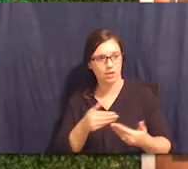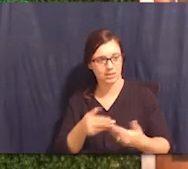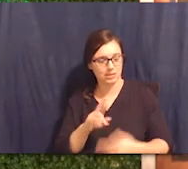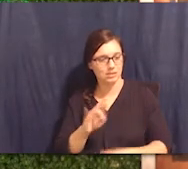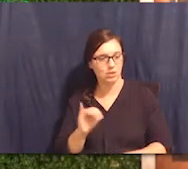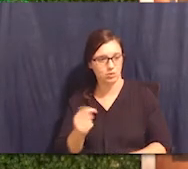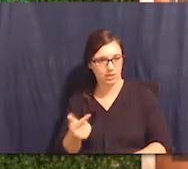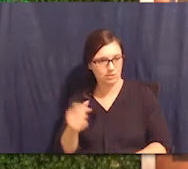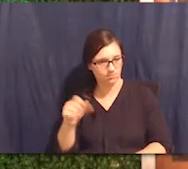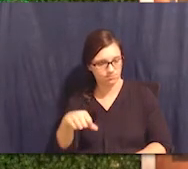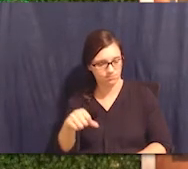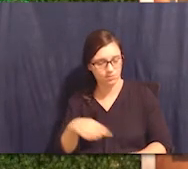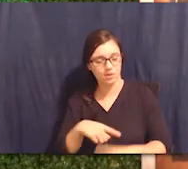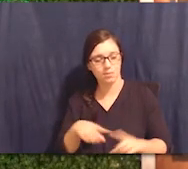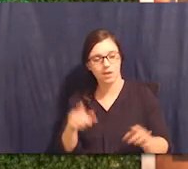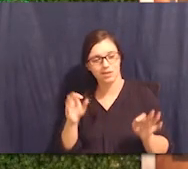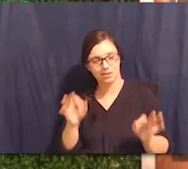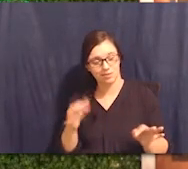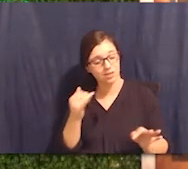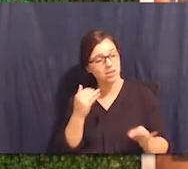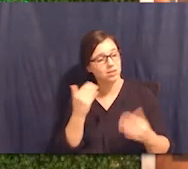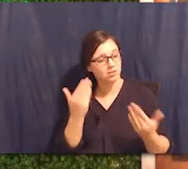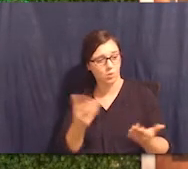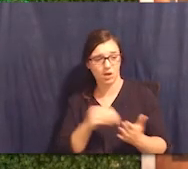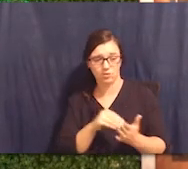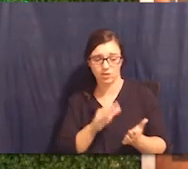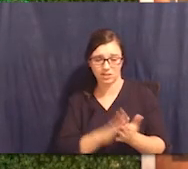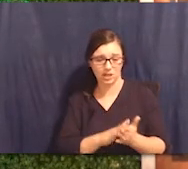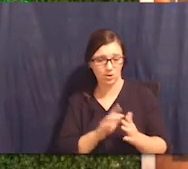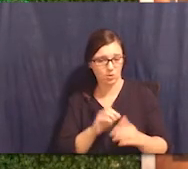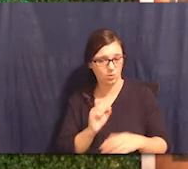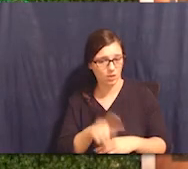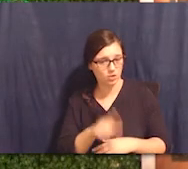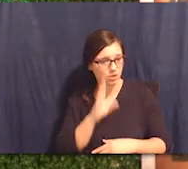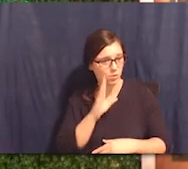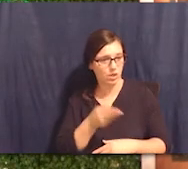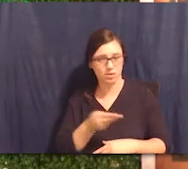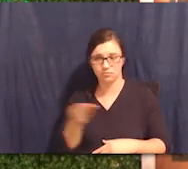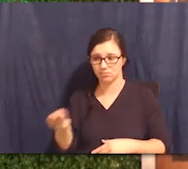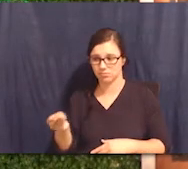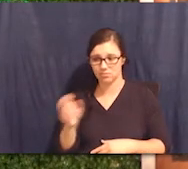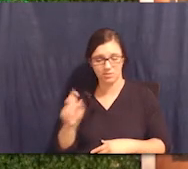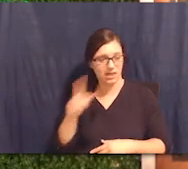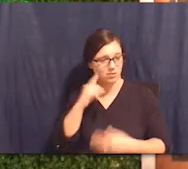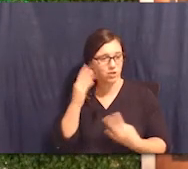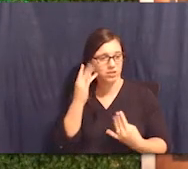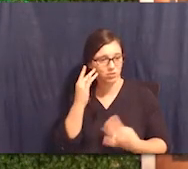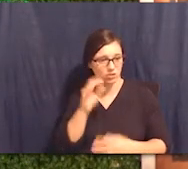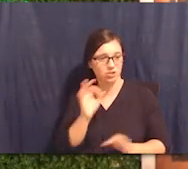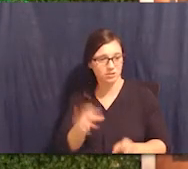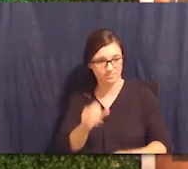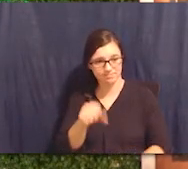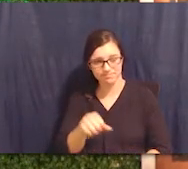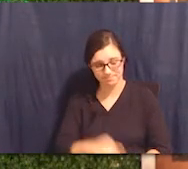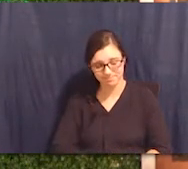hearings. But definitely feel free to write your questions down, and I will take that back for consideration.